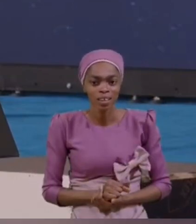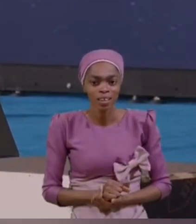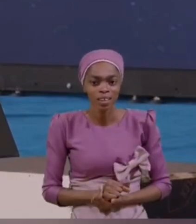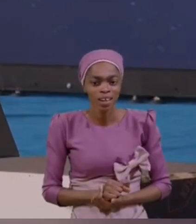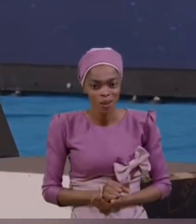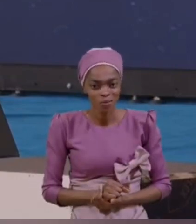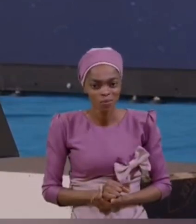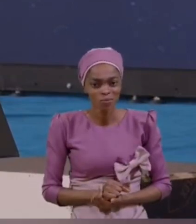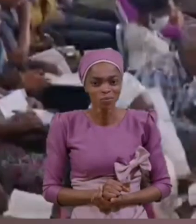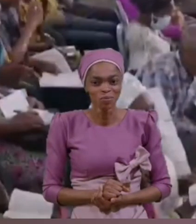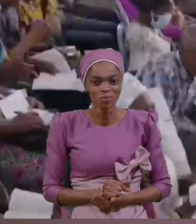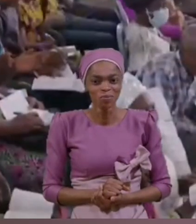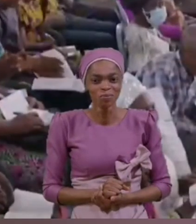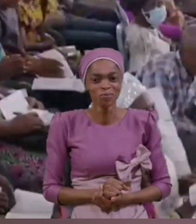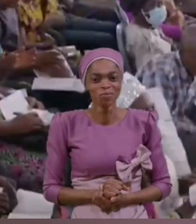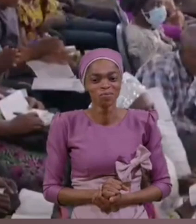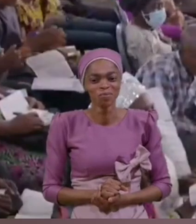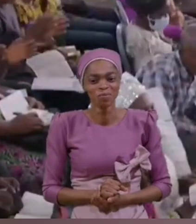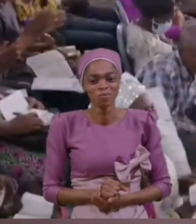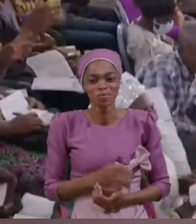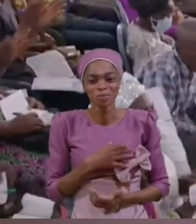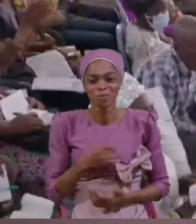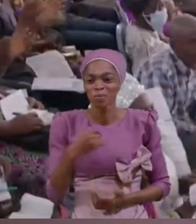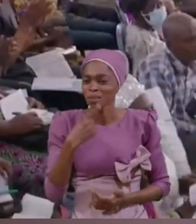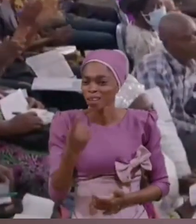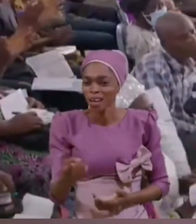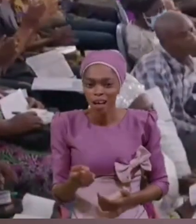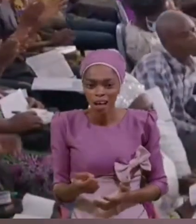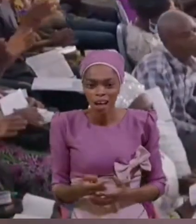I lost my audience.